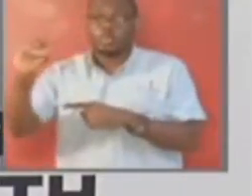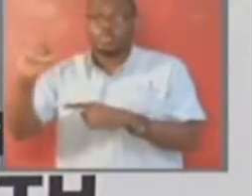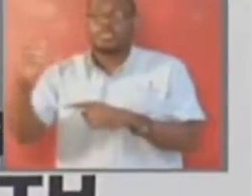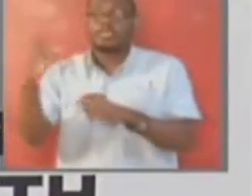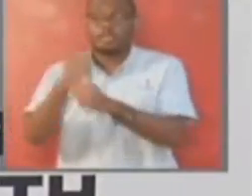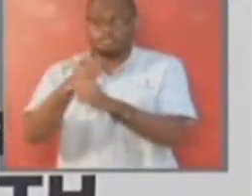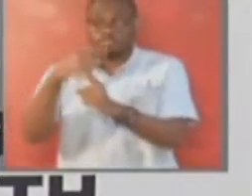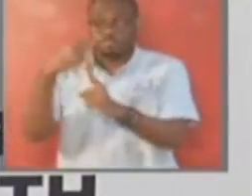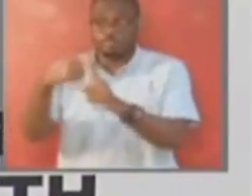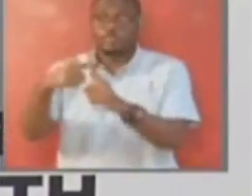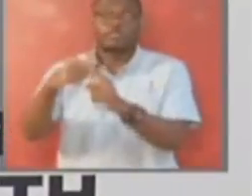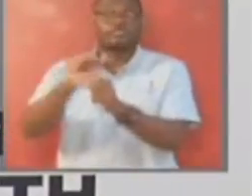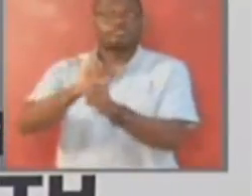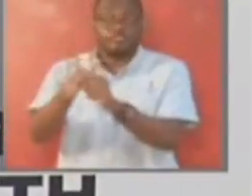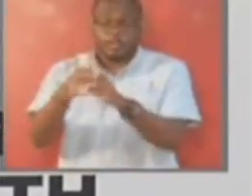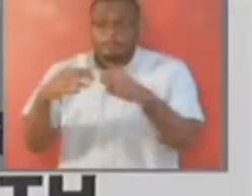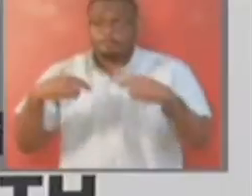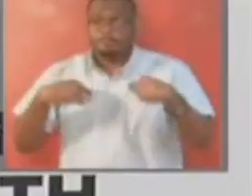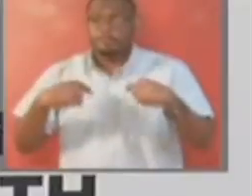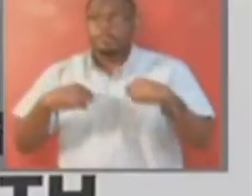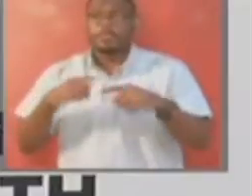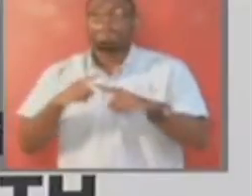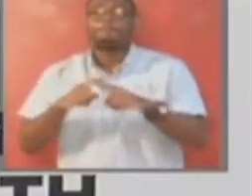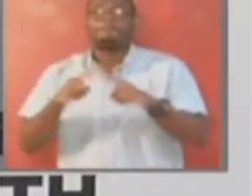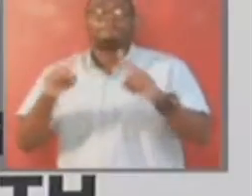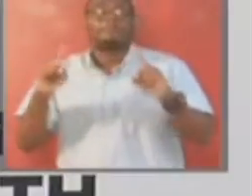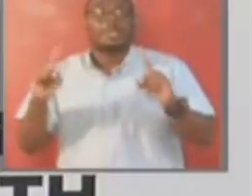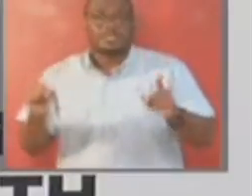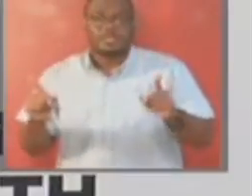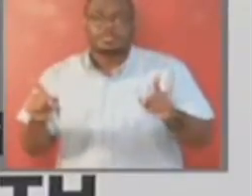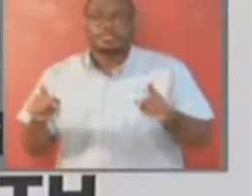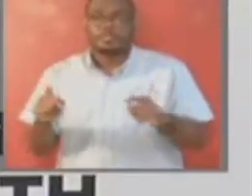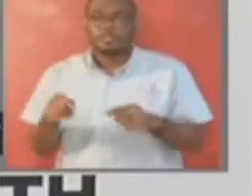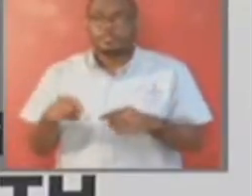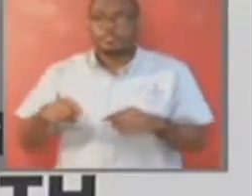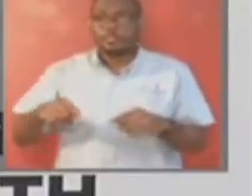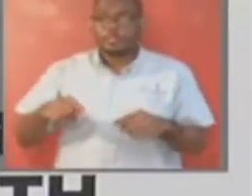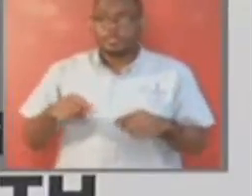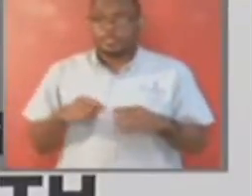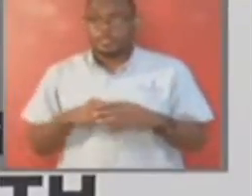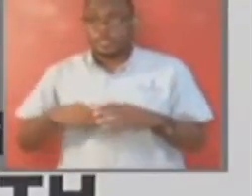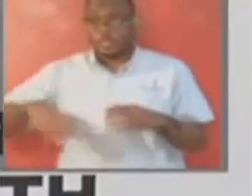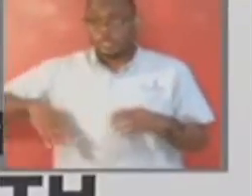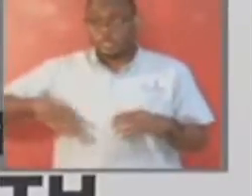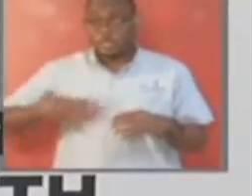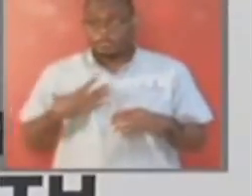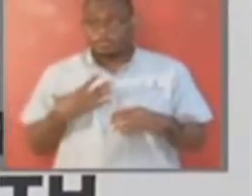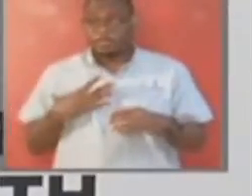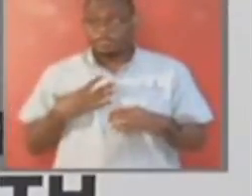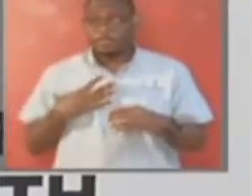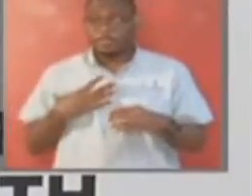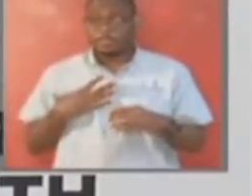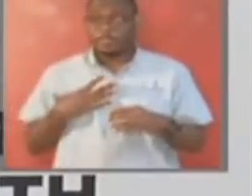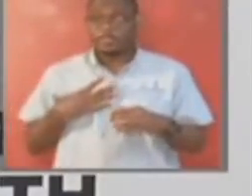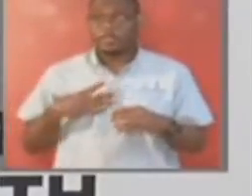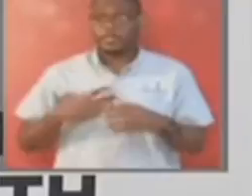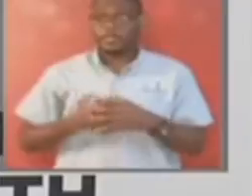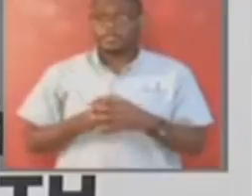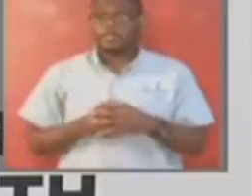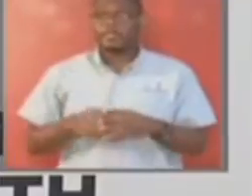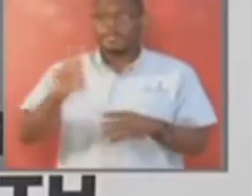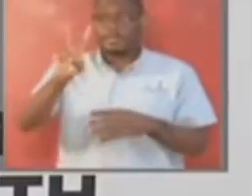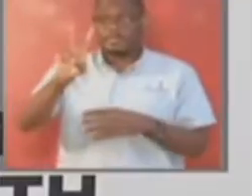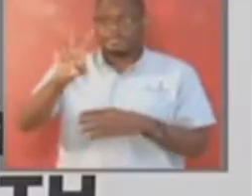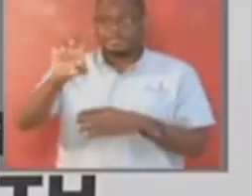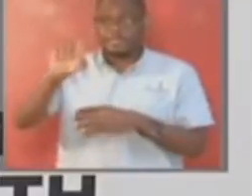will definitely have to come from the Chief Veterinary Officer at the Ministry of Agriculture as it relates to transport of animals within